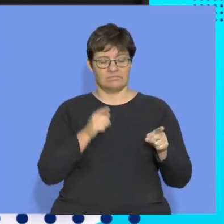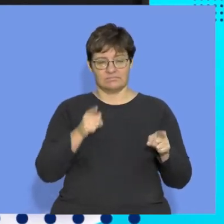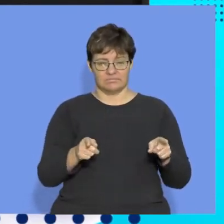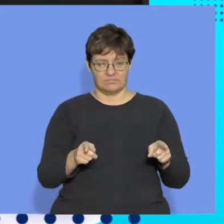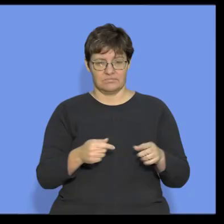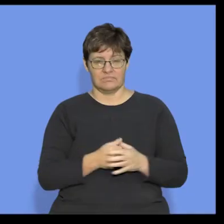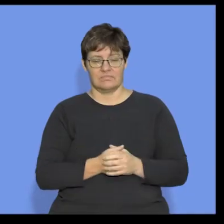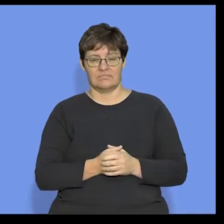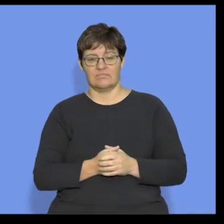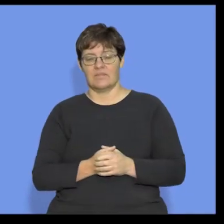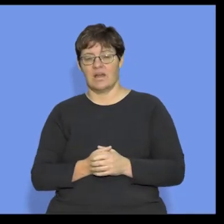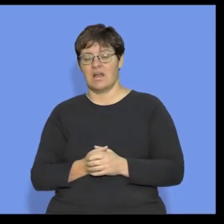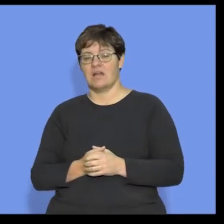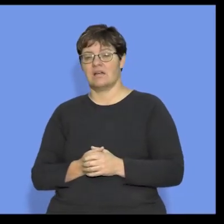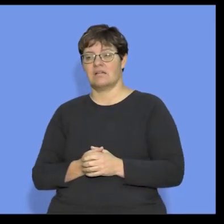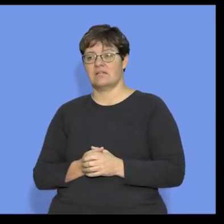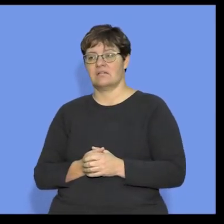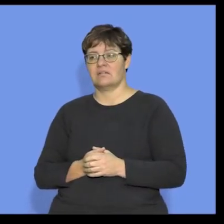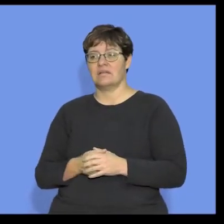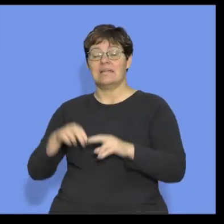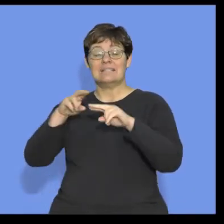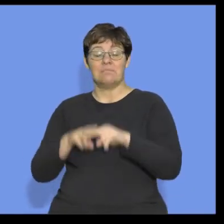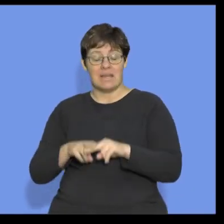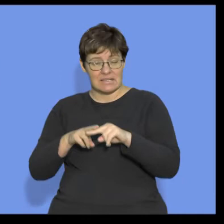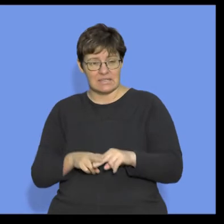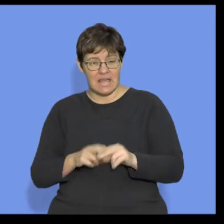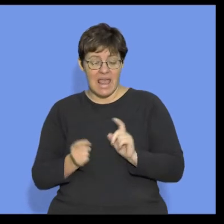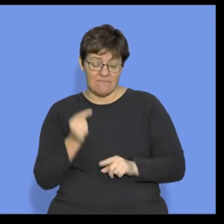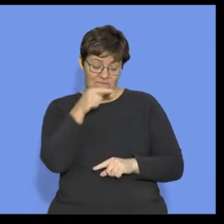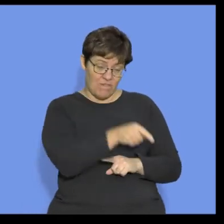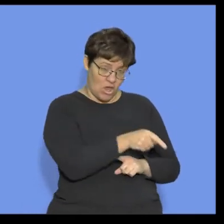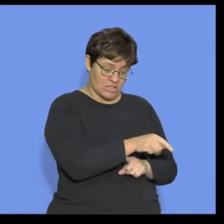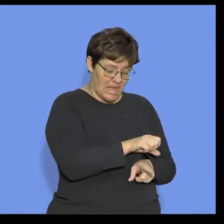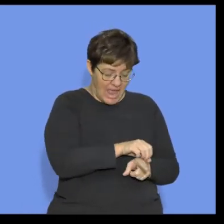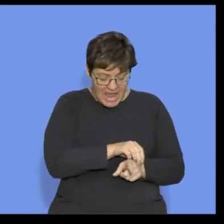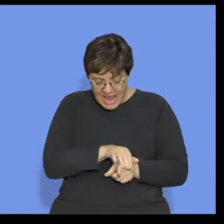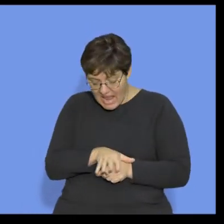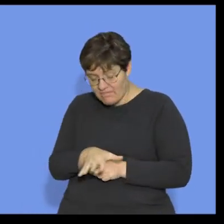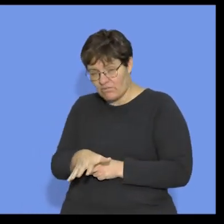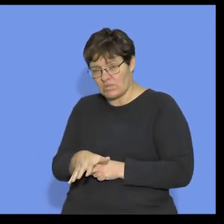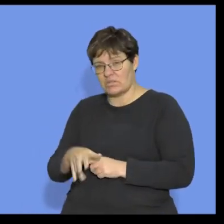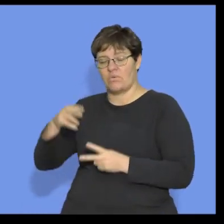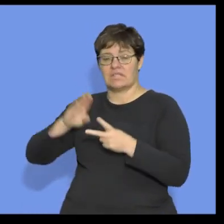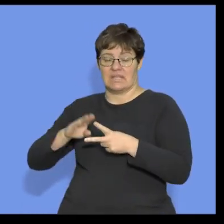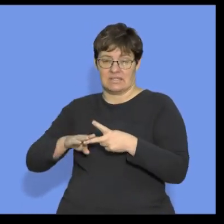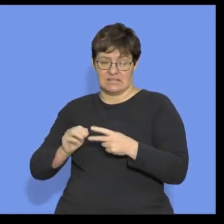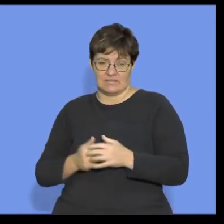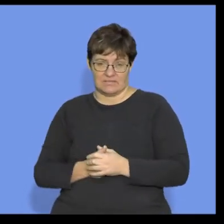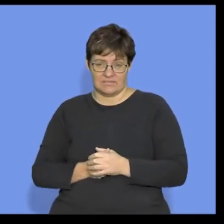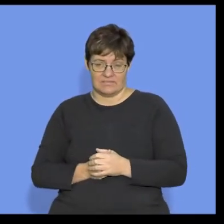are said to be dependent if the outcome of the first have an